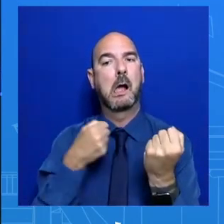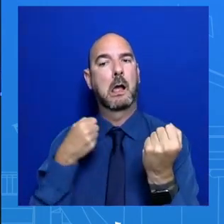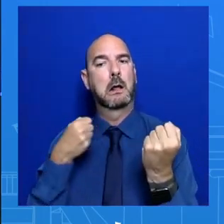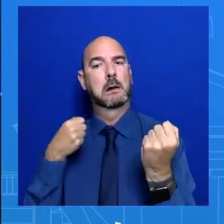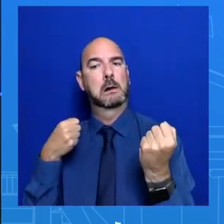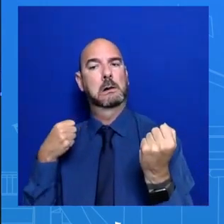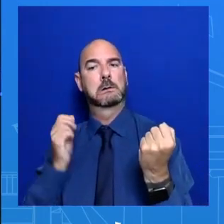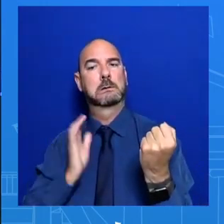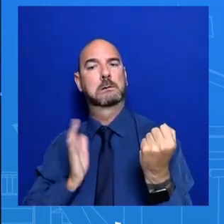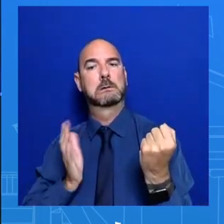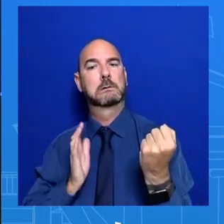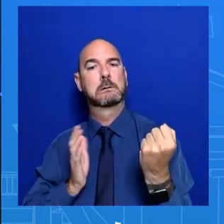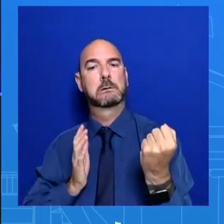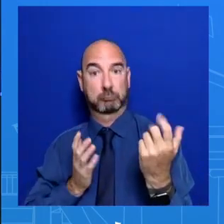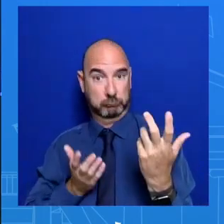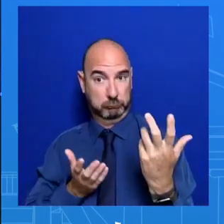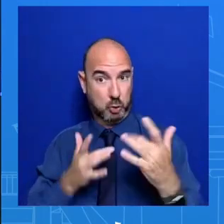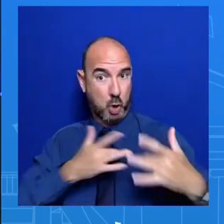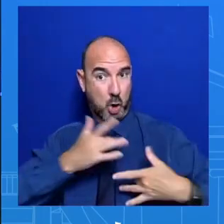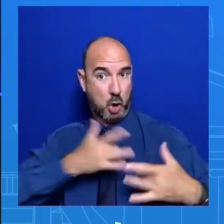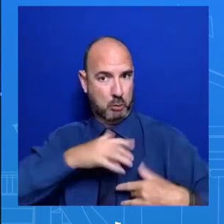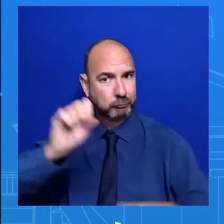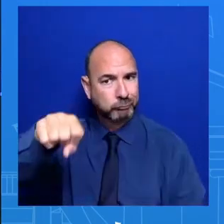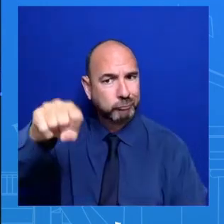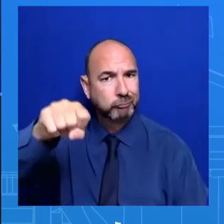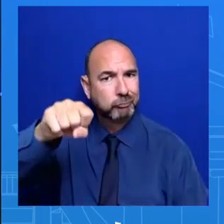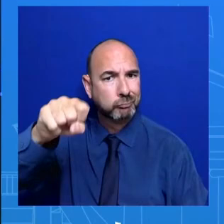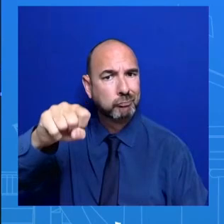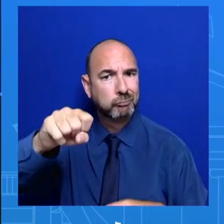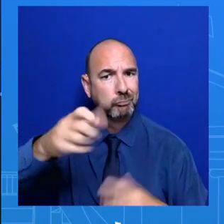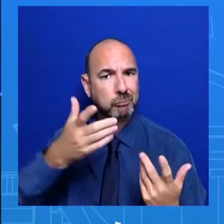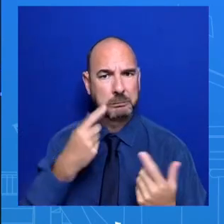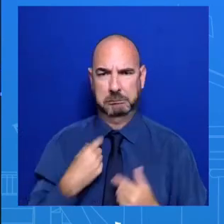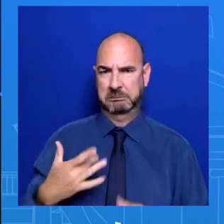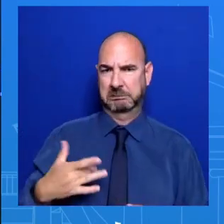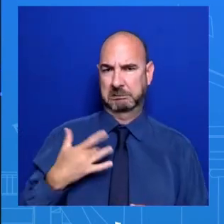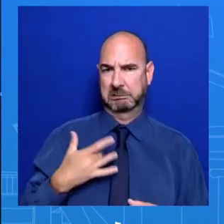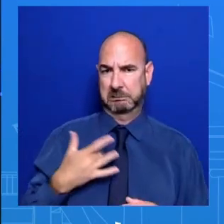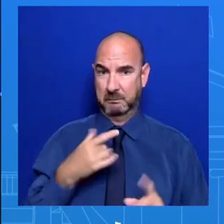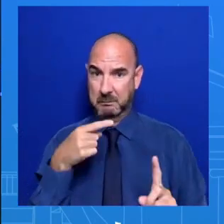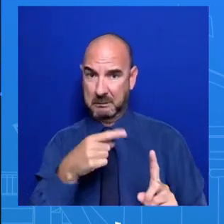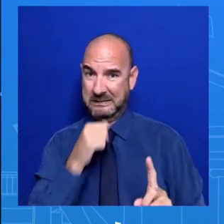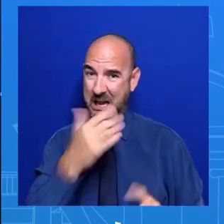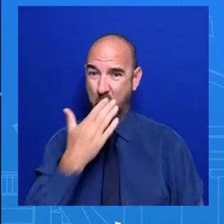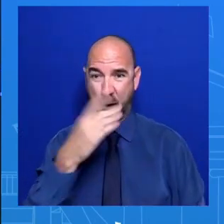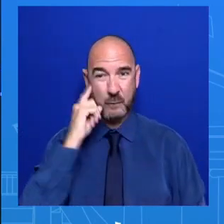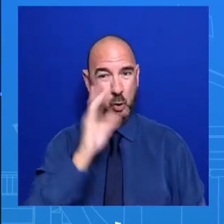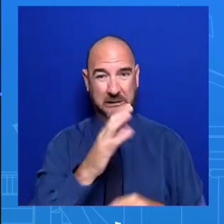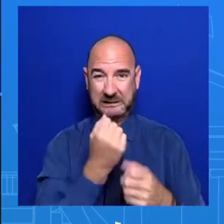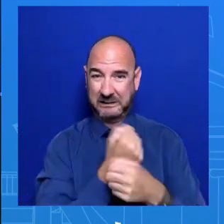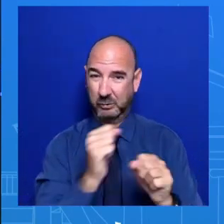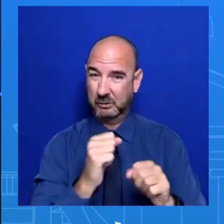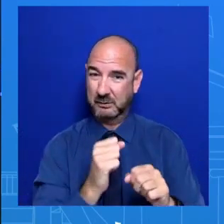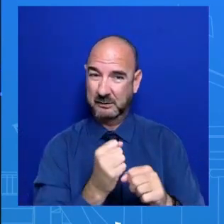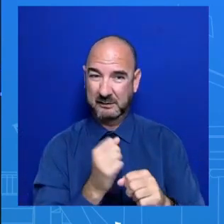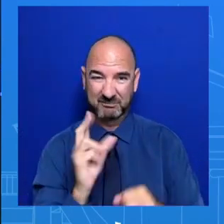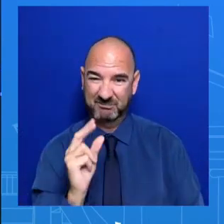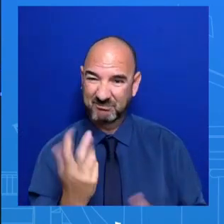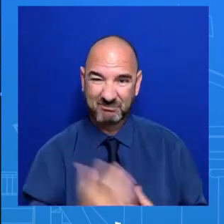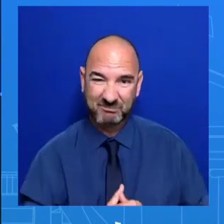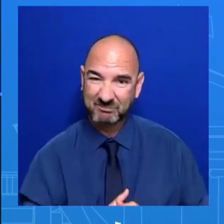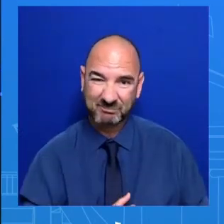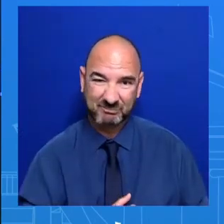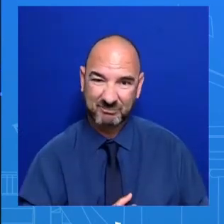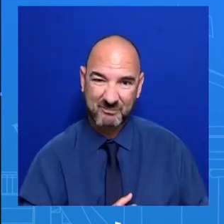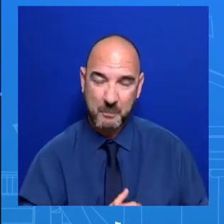us because we do not believe that that contributes to Israel's long-term security or vitality. And so that's something that we discussed with the Israeli